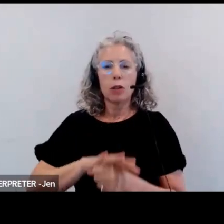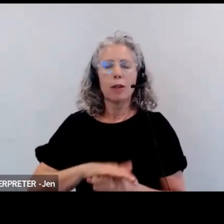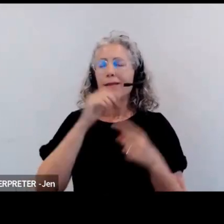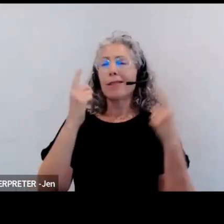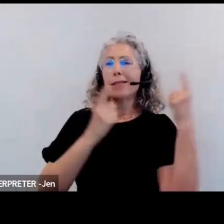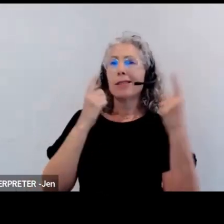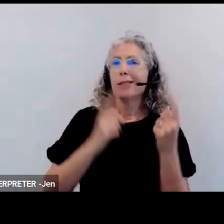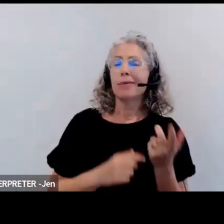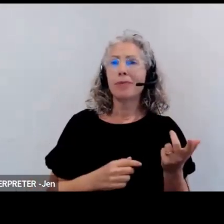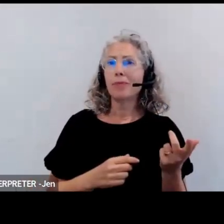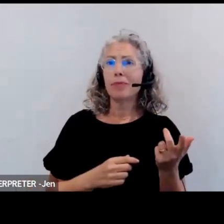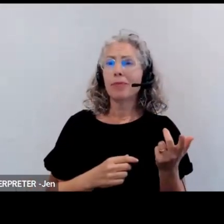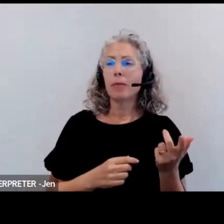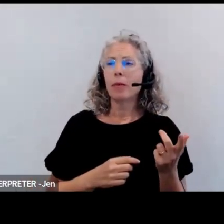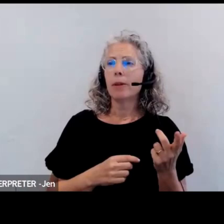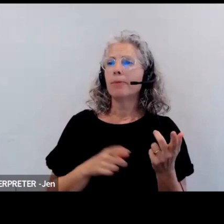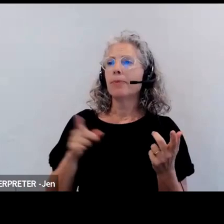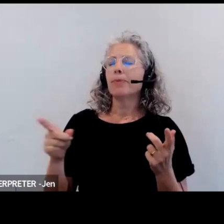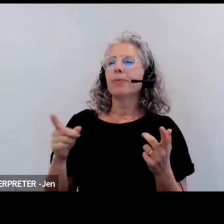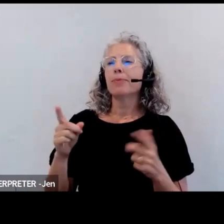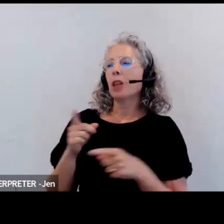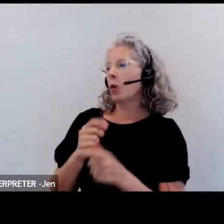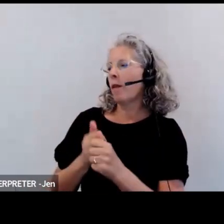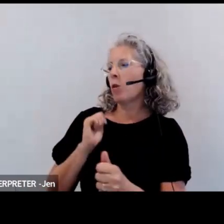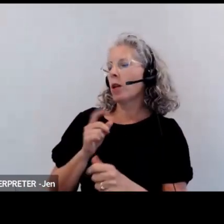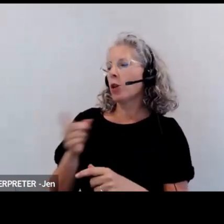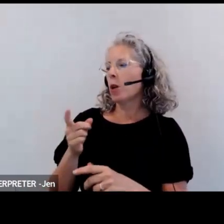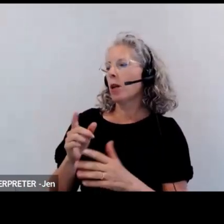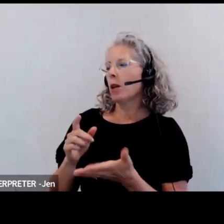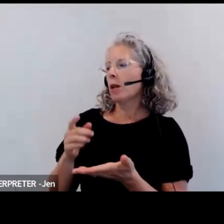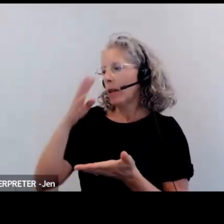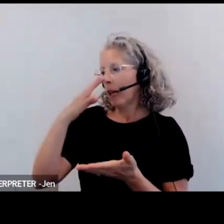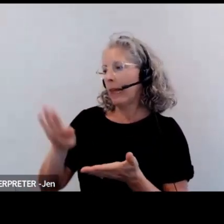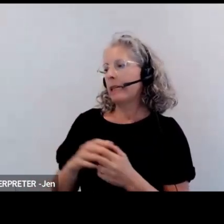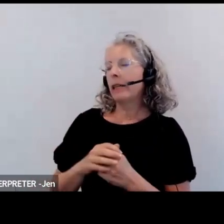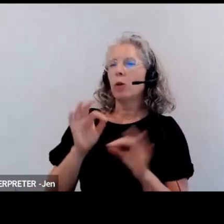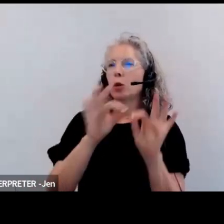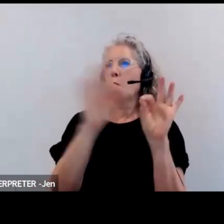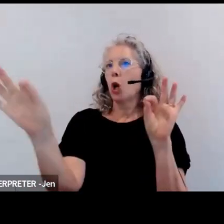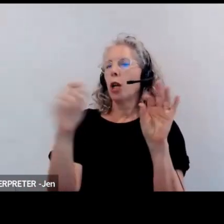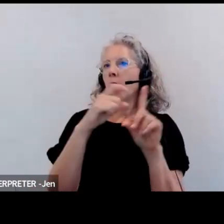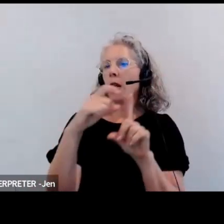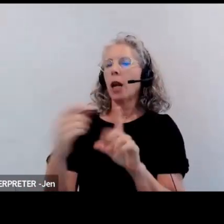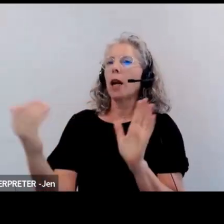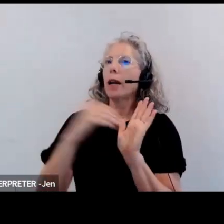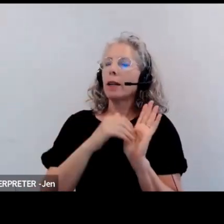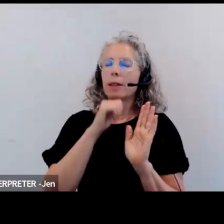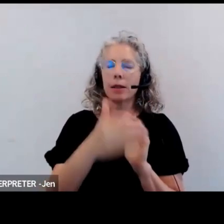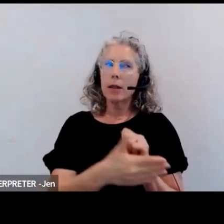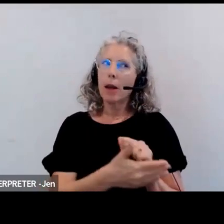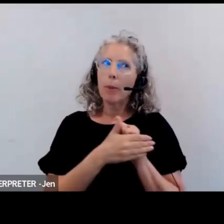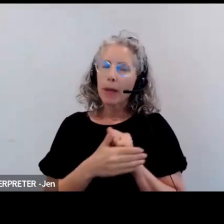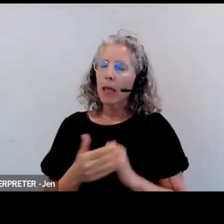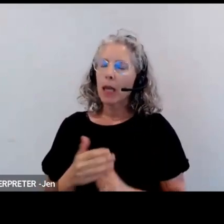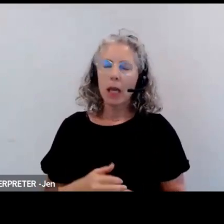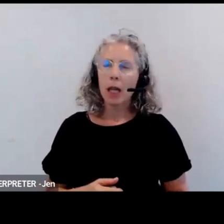else I'm avoiding or neglecting, or it's worded in a way that, again, isn't helpful. If